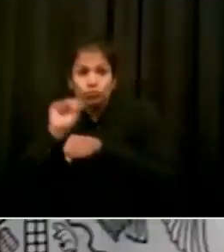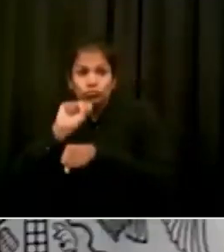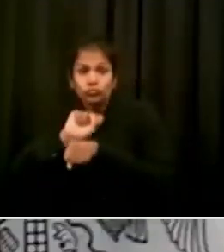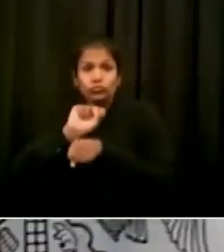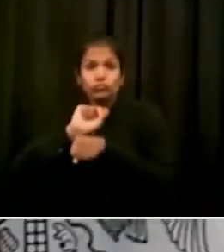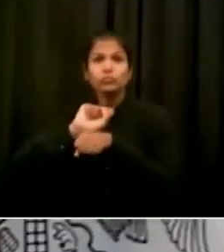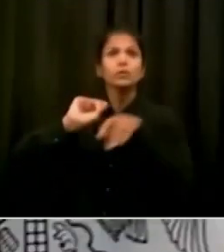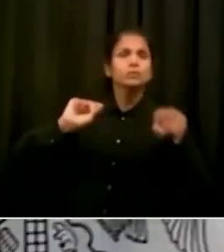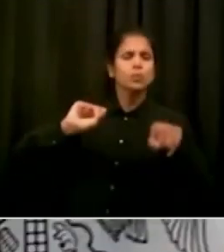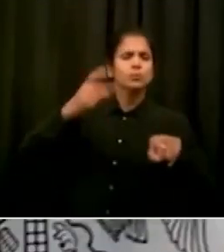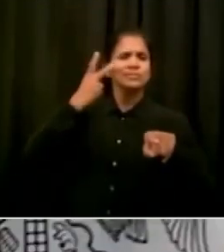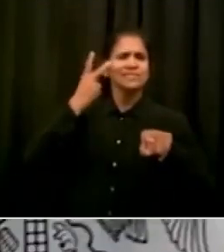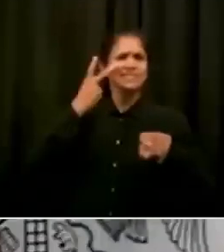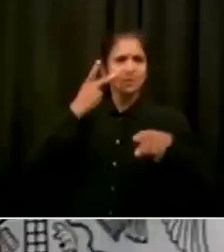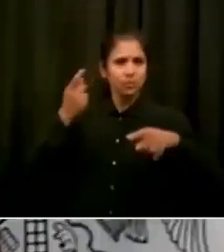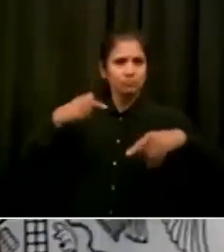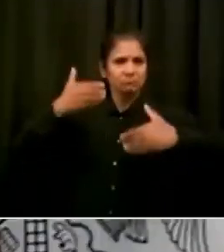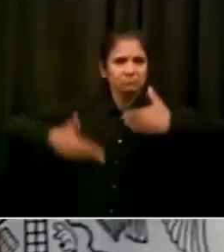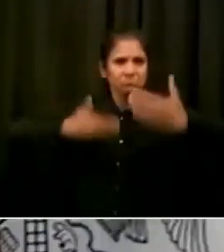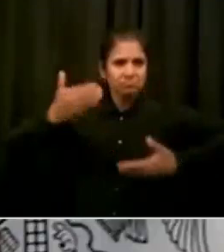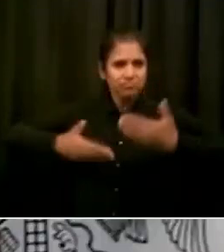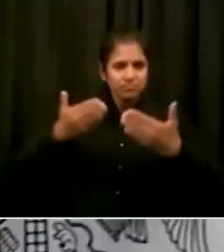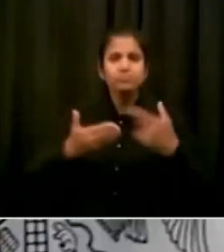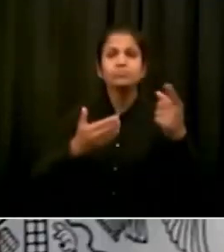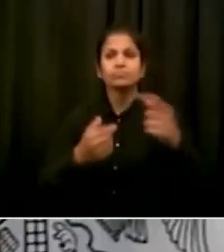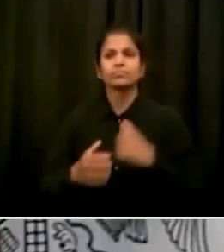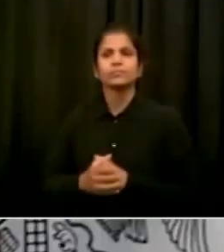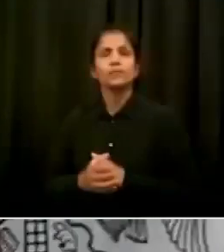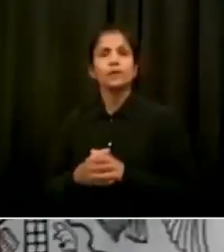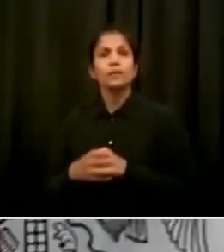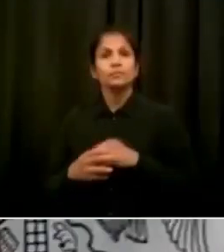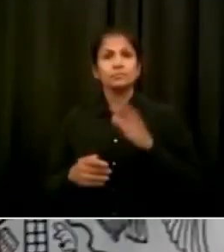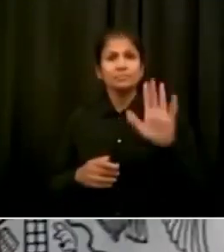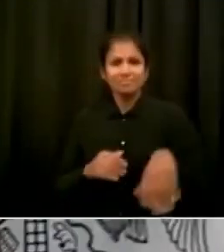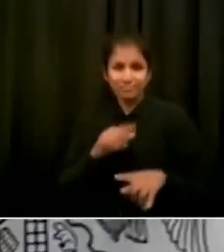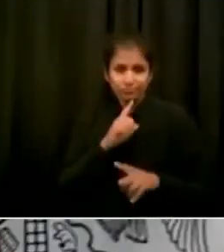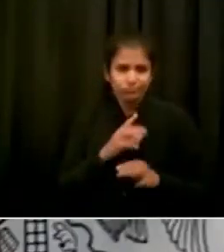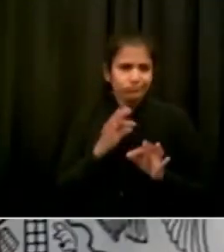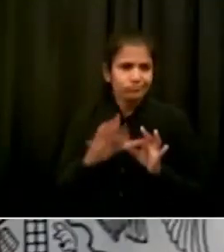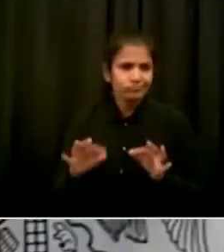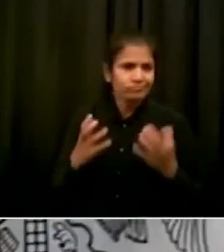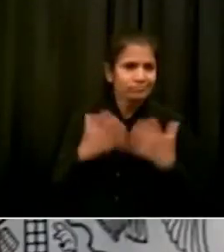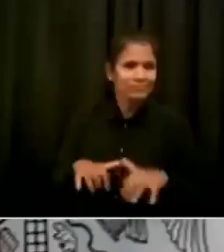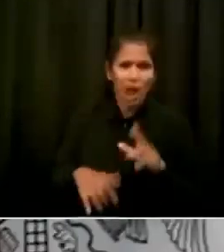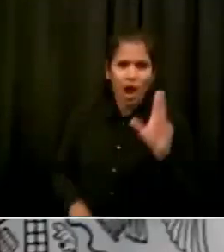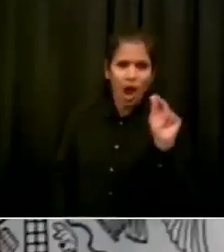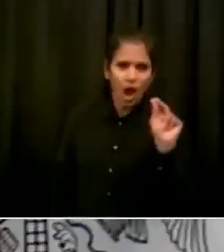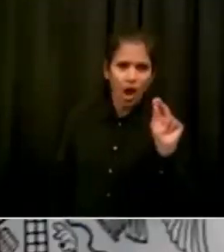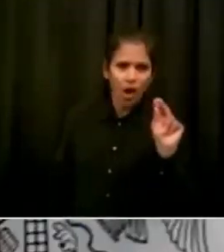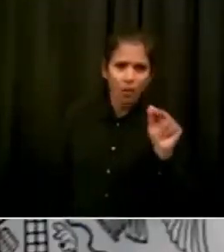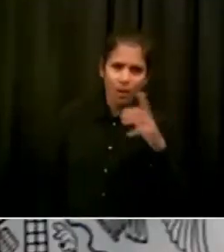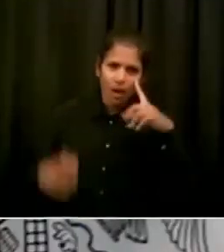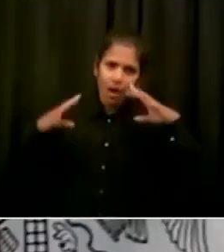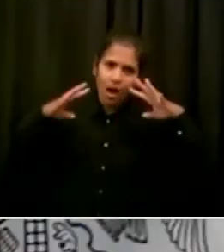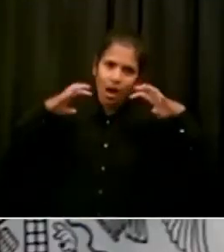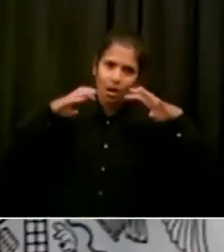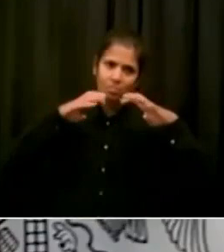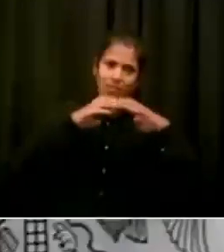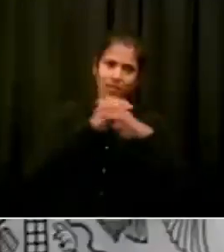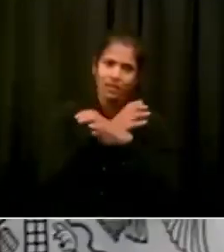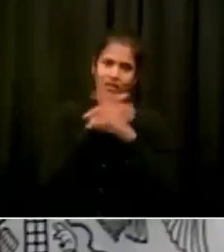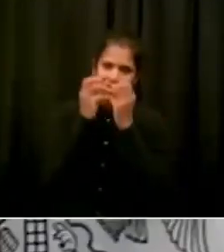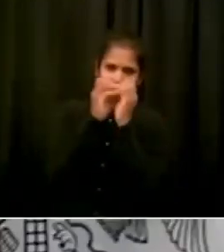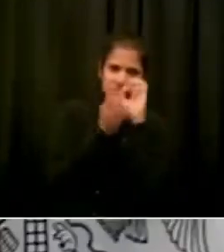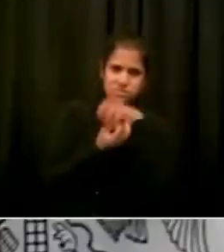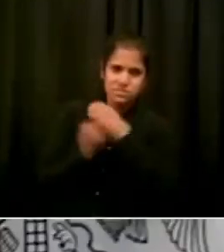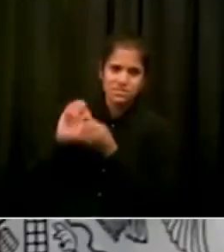not static, Andrew. It's not like what happens on the first day. By the way, this is true in a typical school year. What happens the first day is not the same as how things